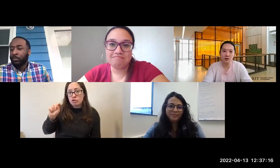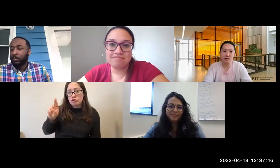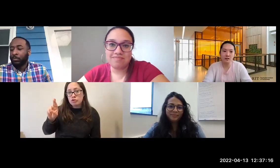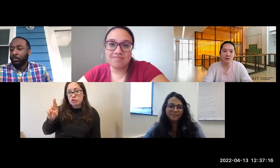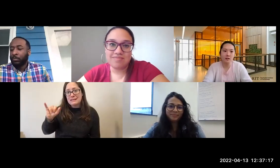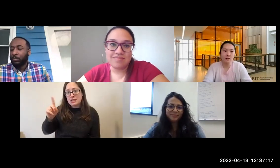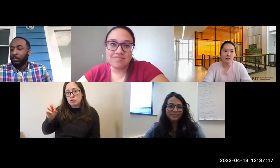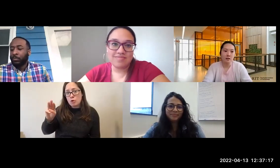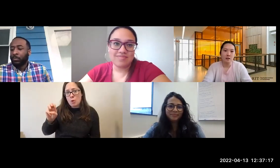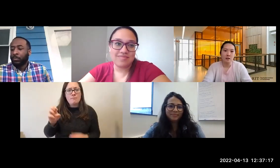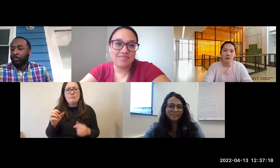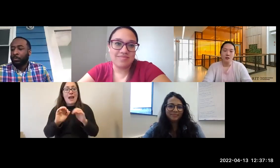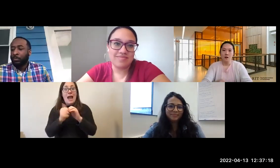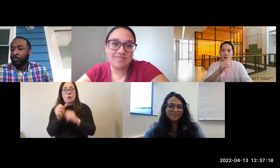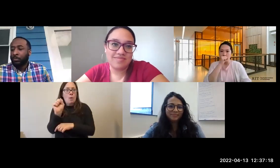and so forth?